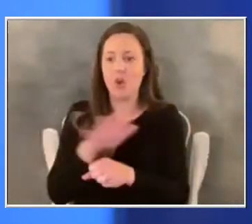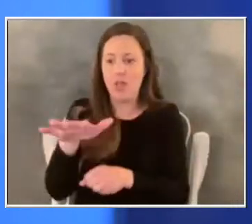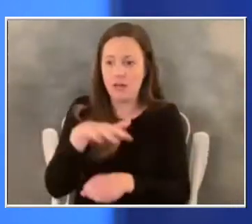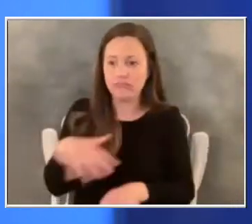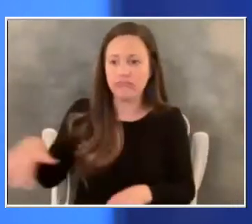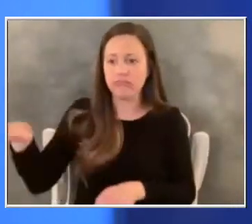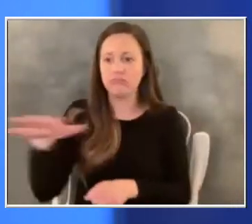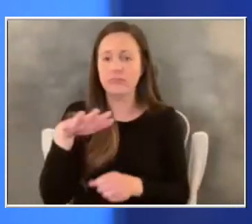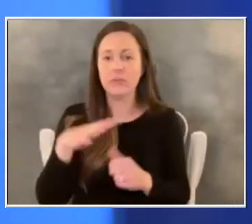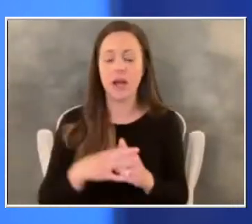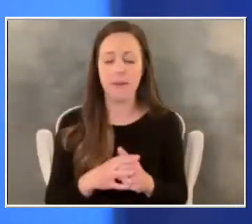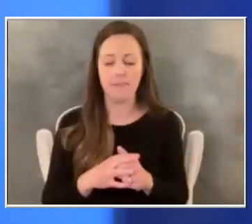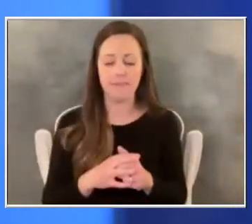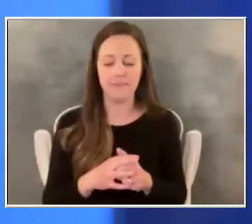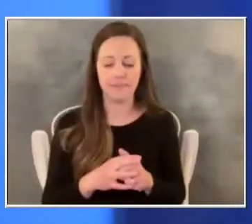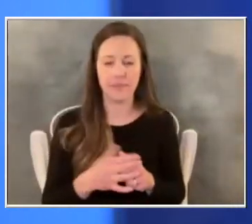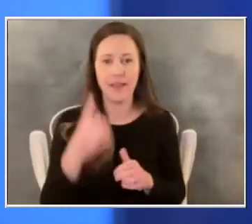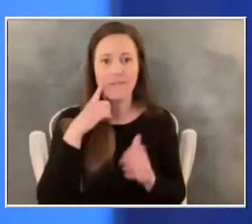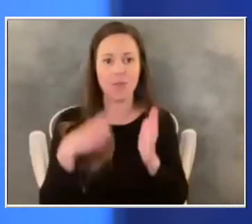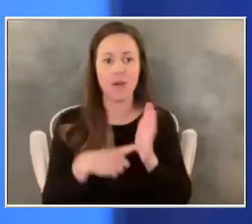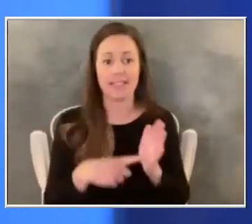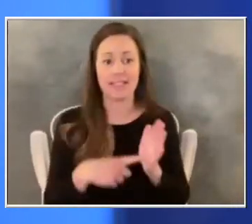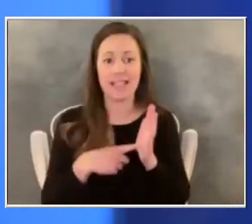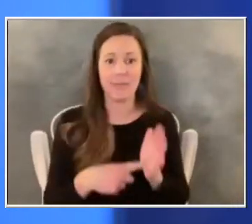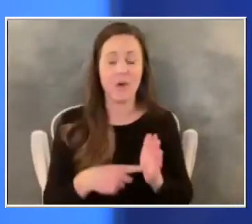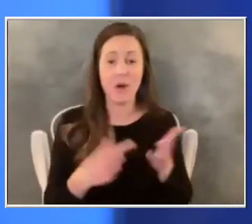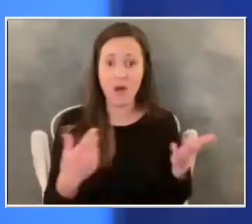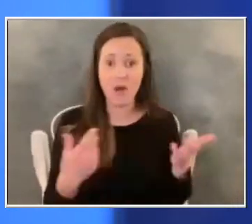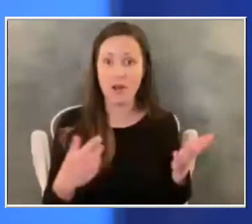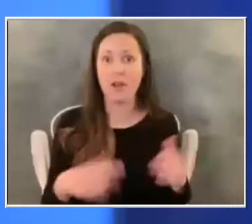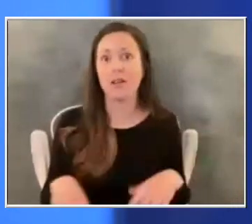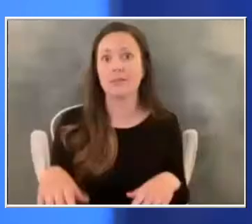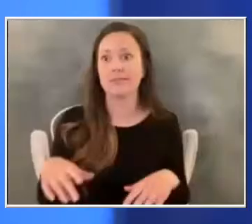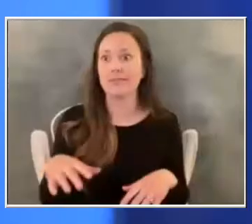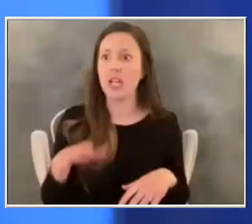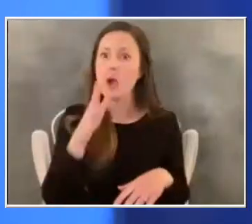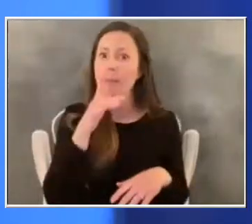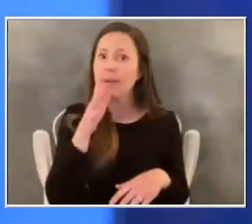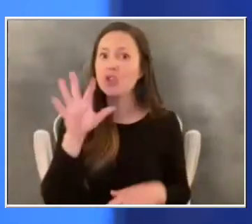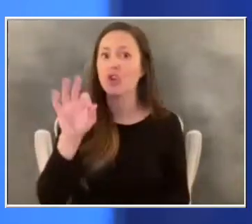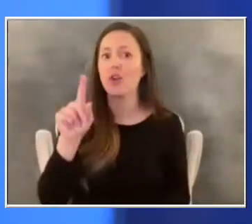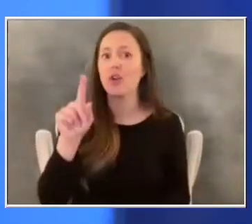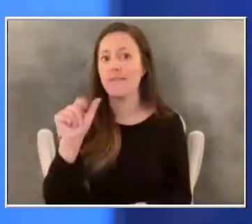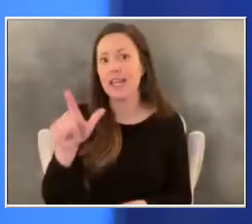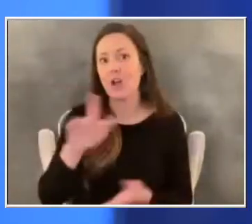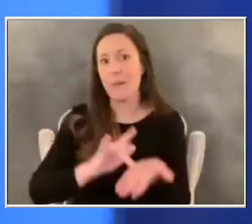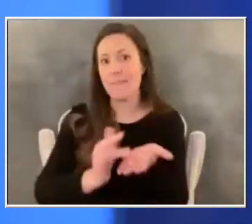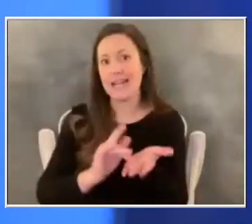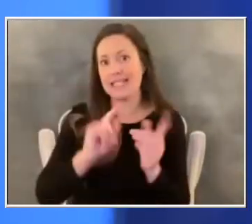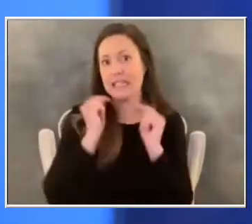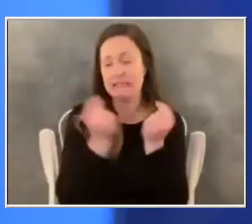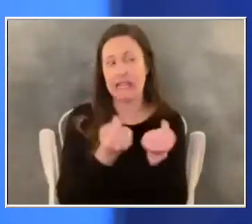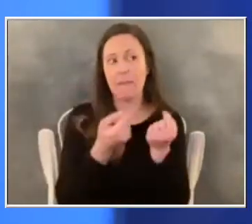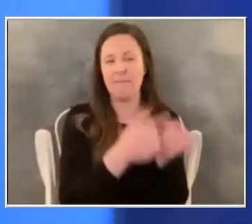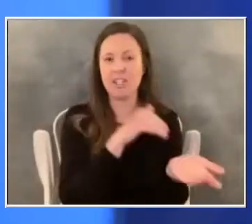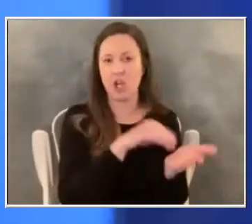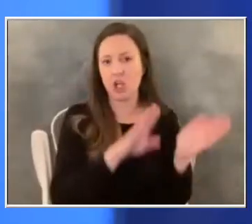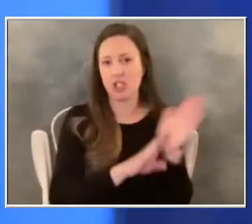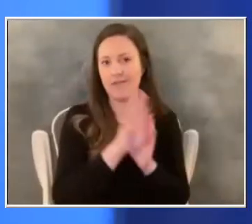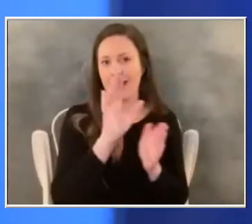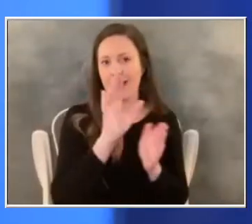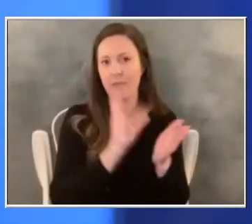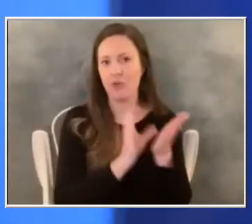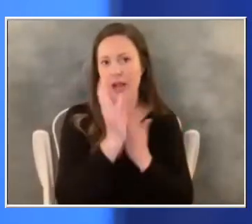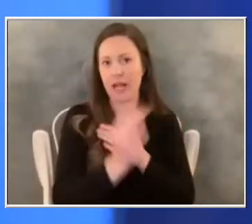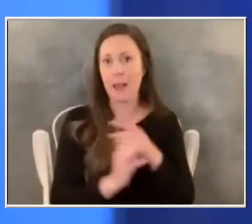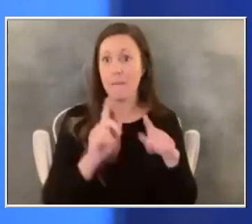to, for example, Dr. Brost and the maternal fetal medicine team who developed the curriculum we're using in this training are also training ultrasound techs